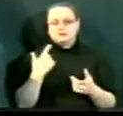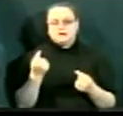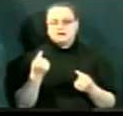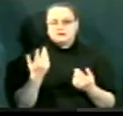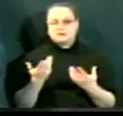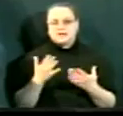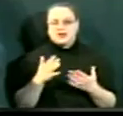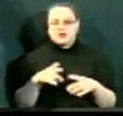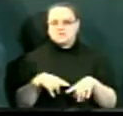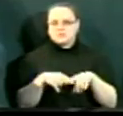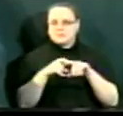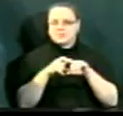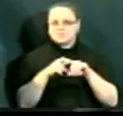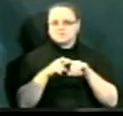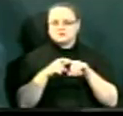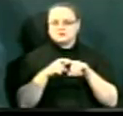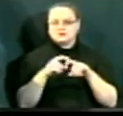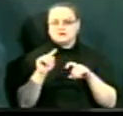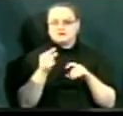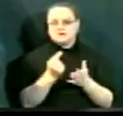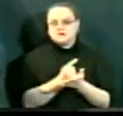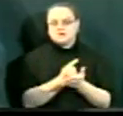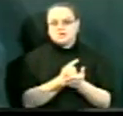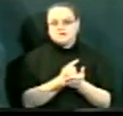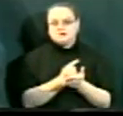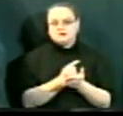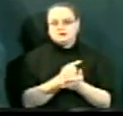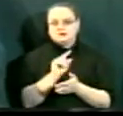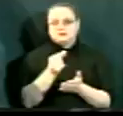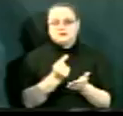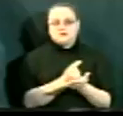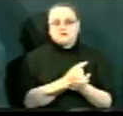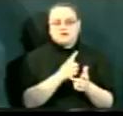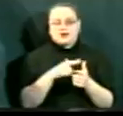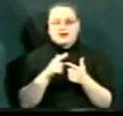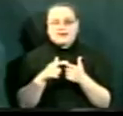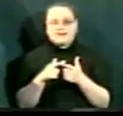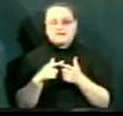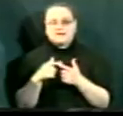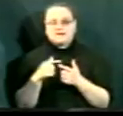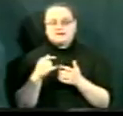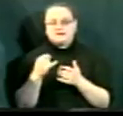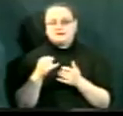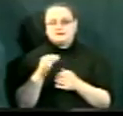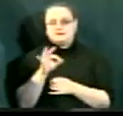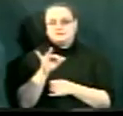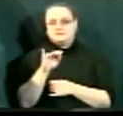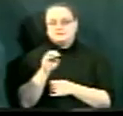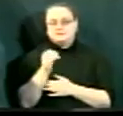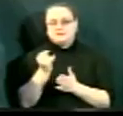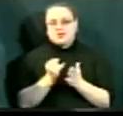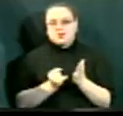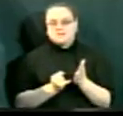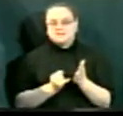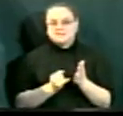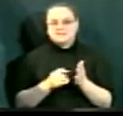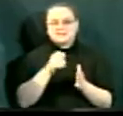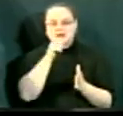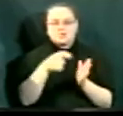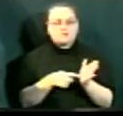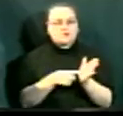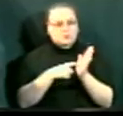do a suspension, kind of with the first grade. First grade and the fine arts are not required. It's an opt-in if they want